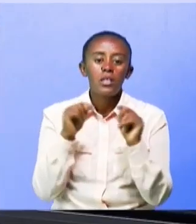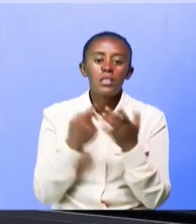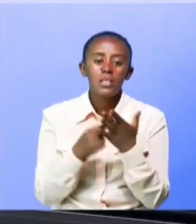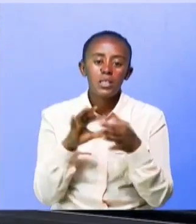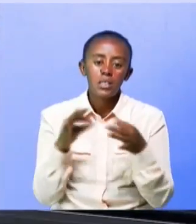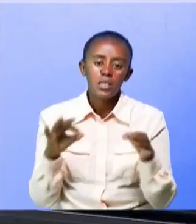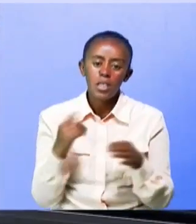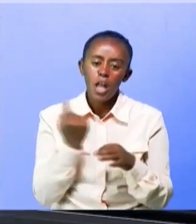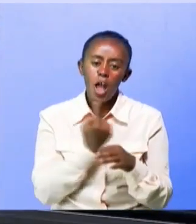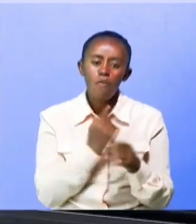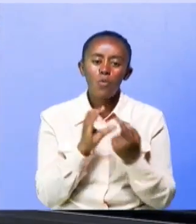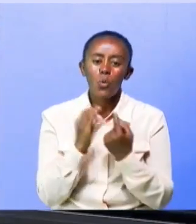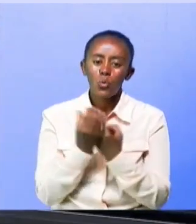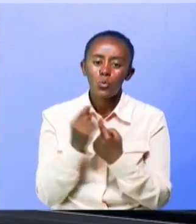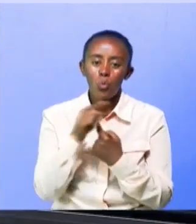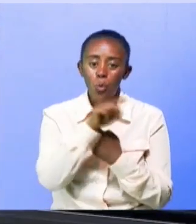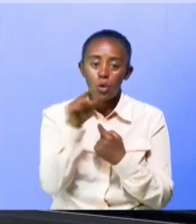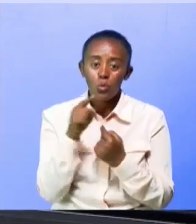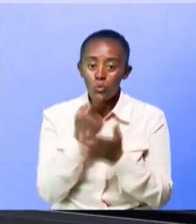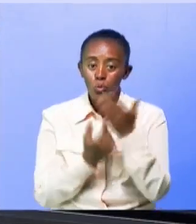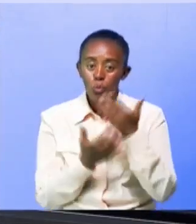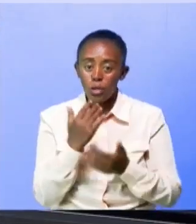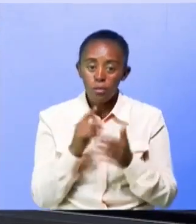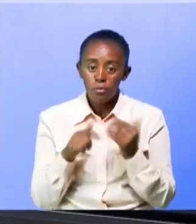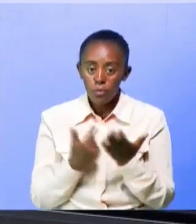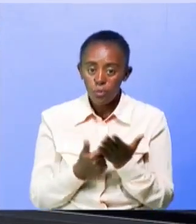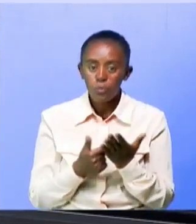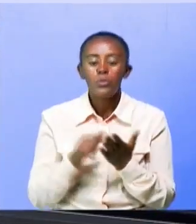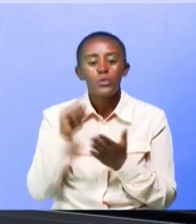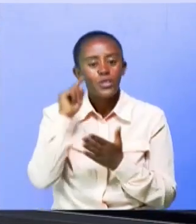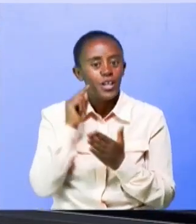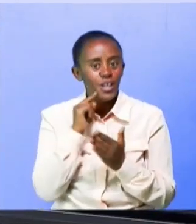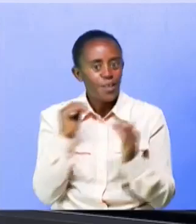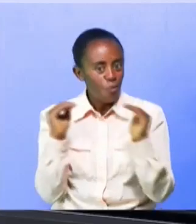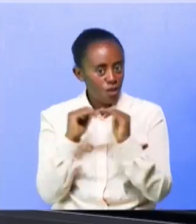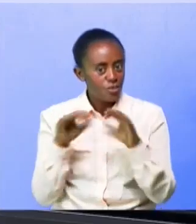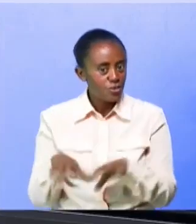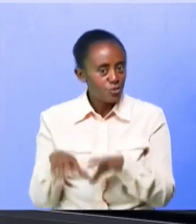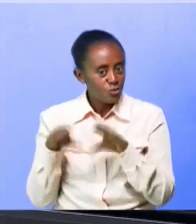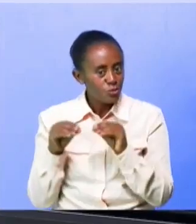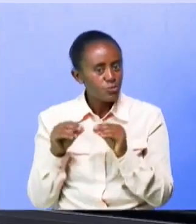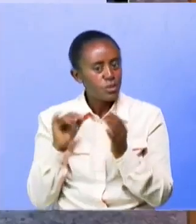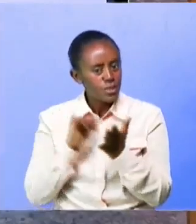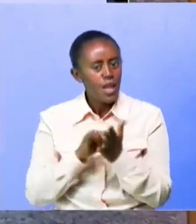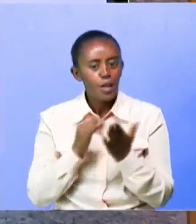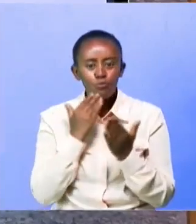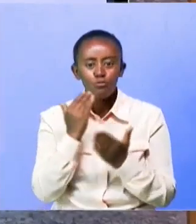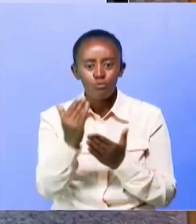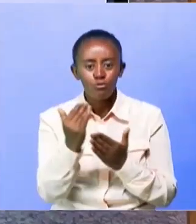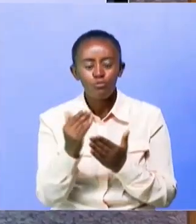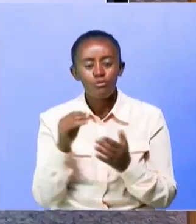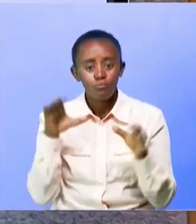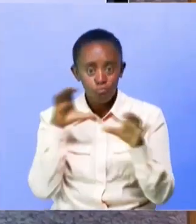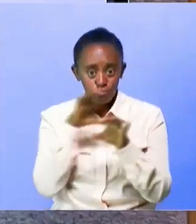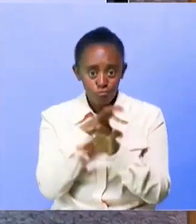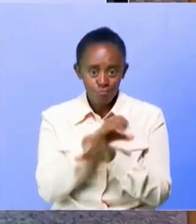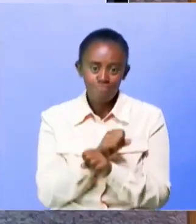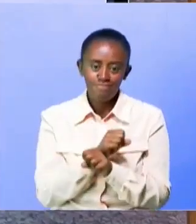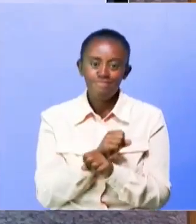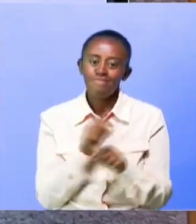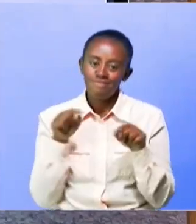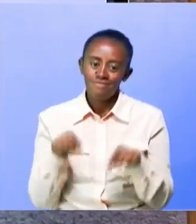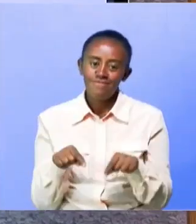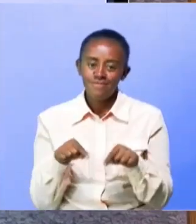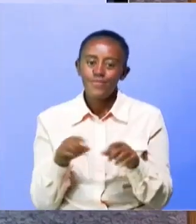in every context while you are talking about gender equality, students. That's good. That's all we have for